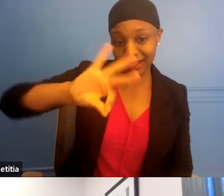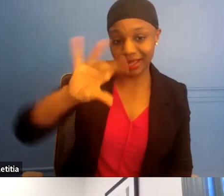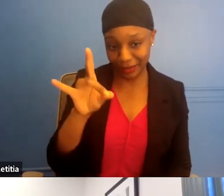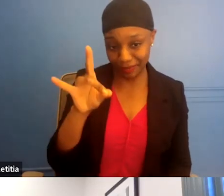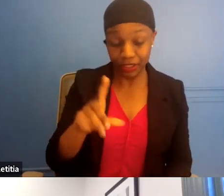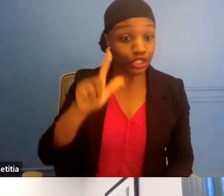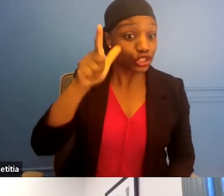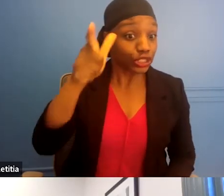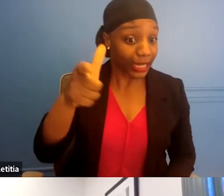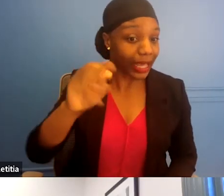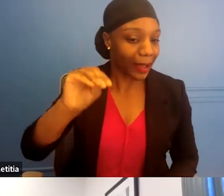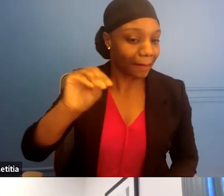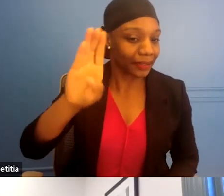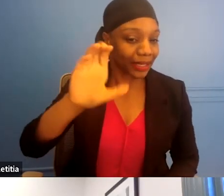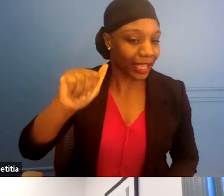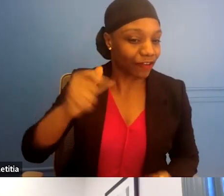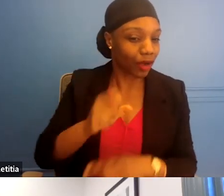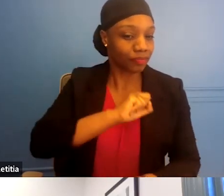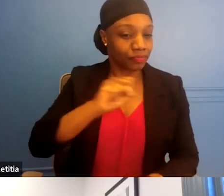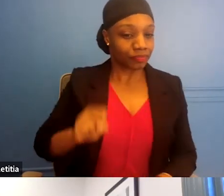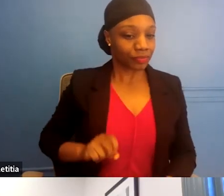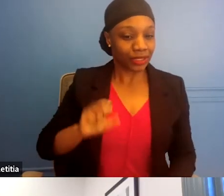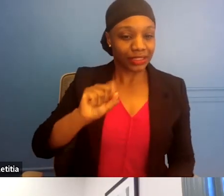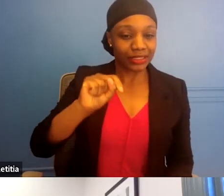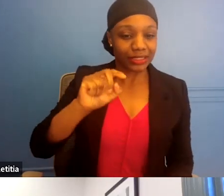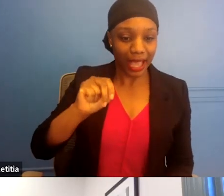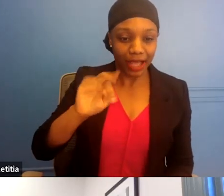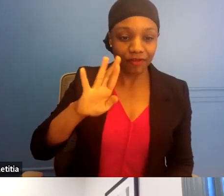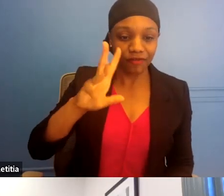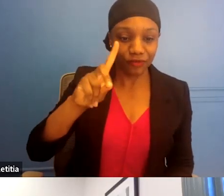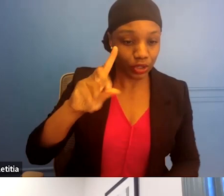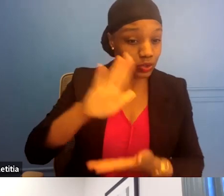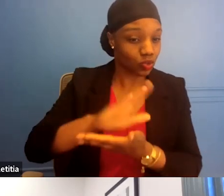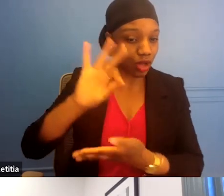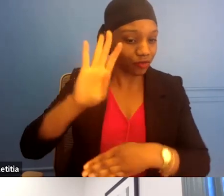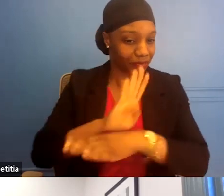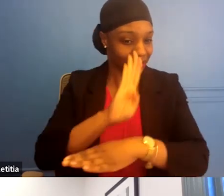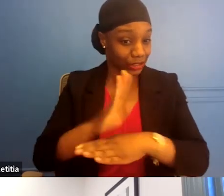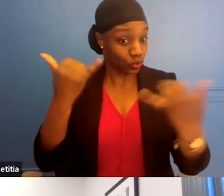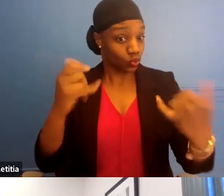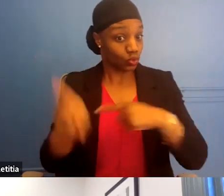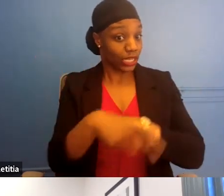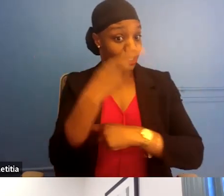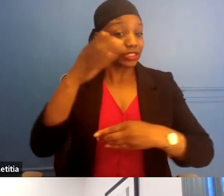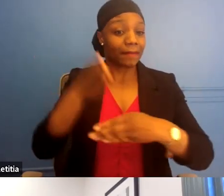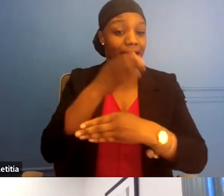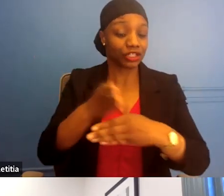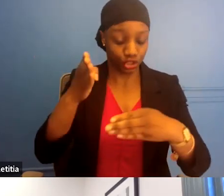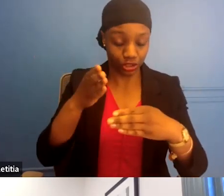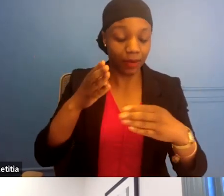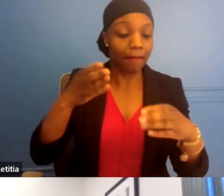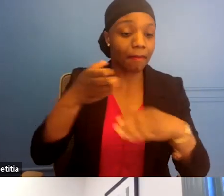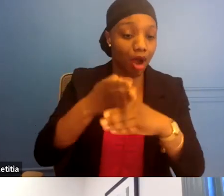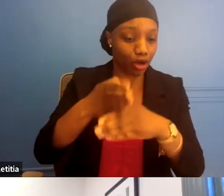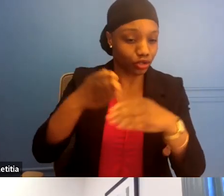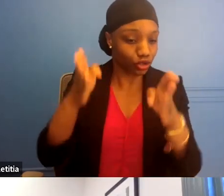an MBA from the Stanford University Graduate School of Business. Today, Farah is a managing partner at L. Catterton,